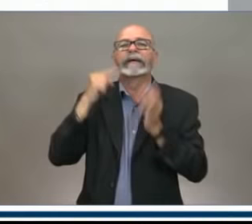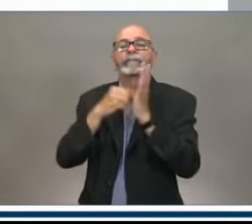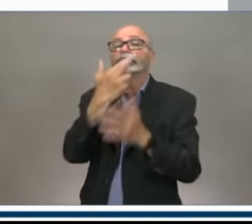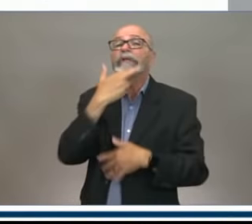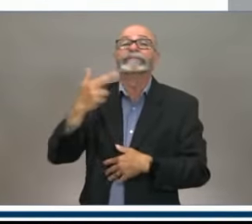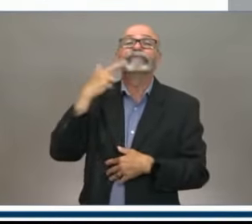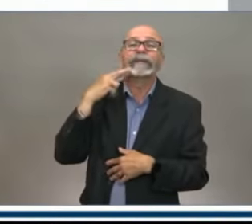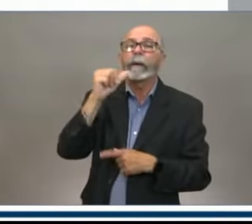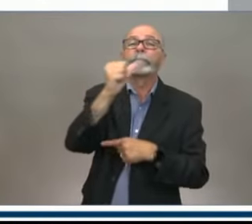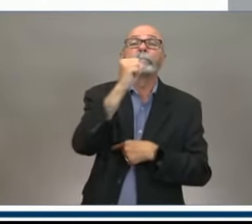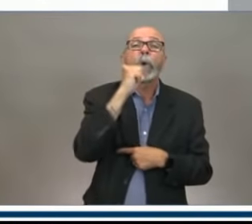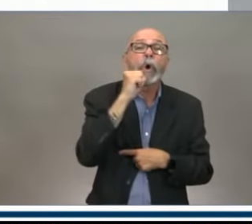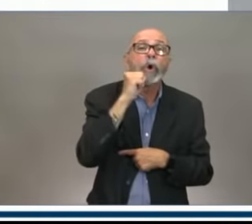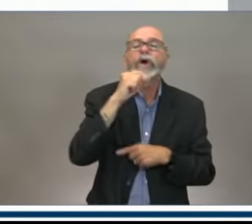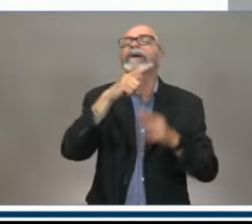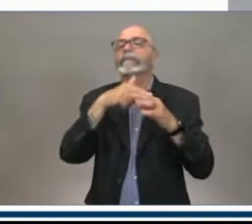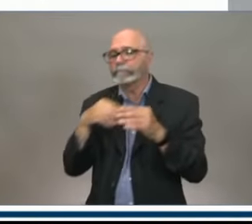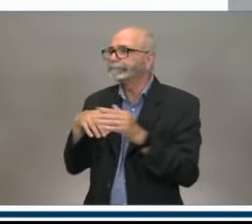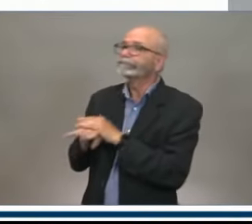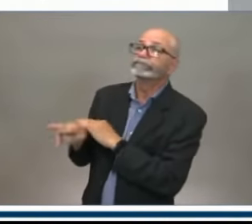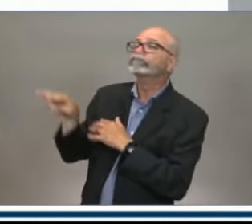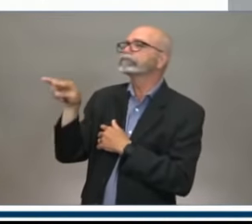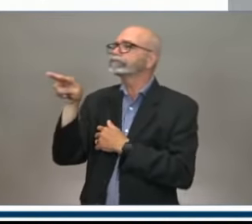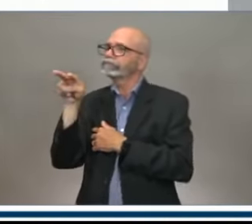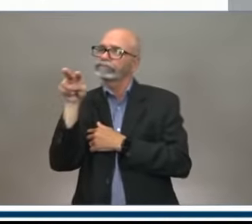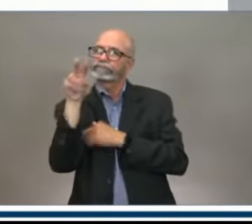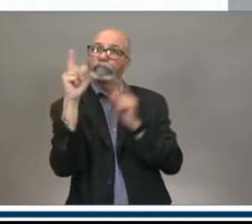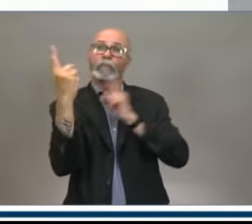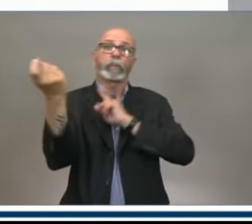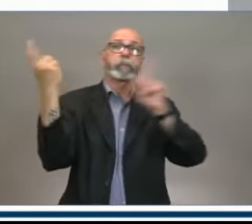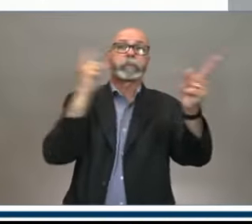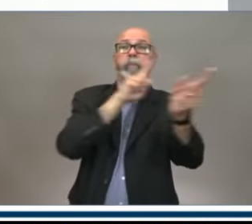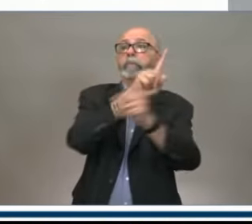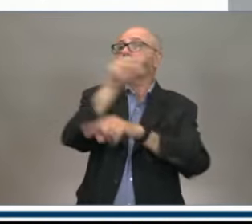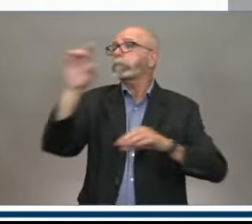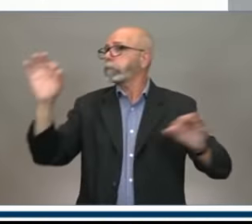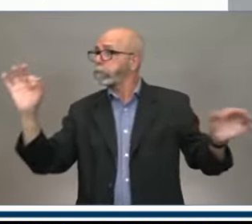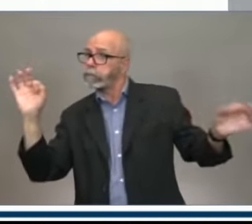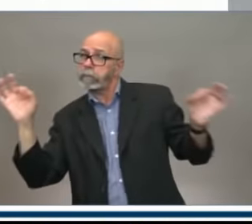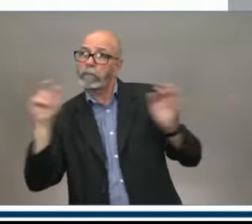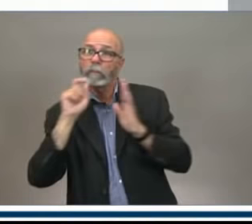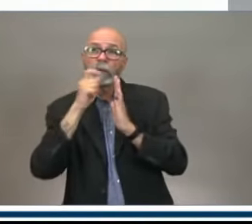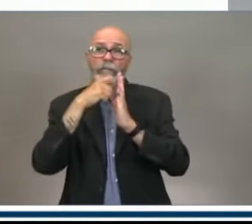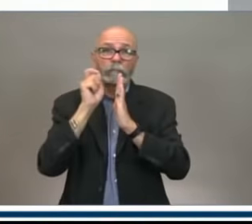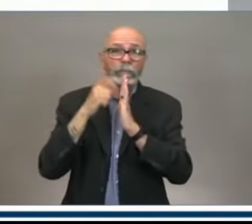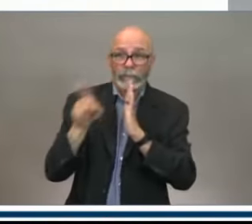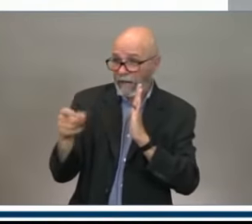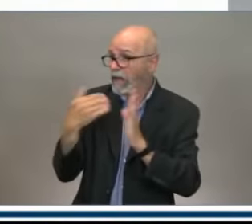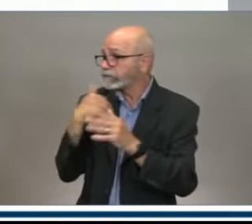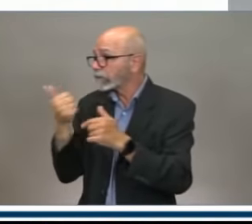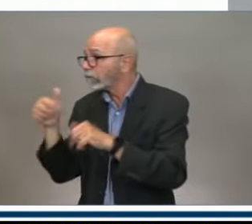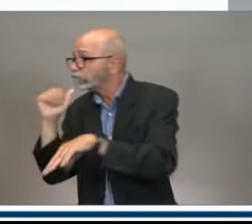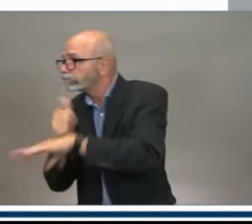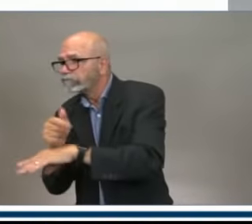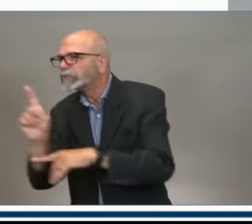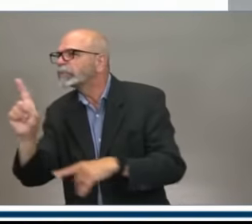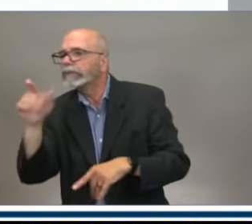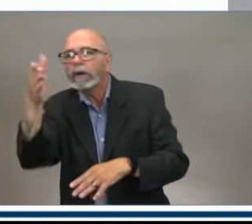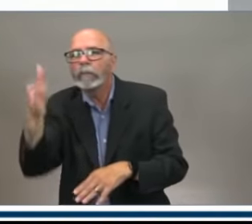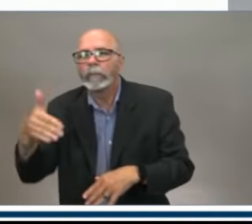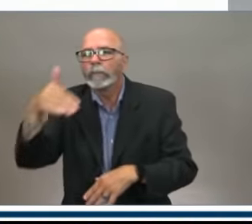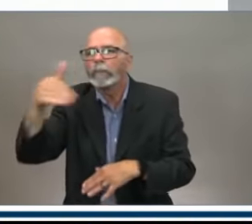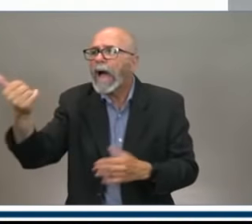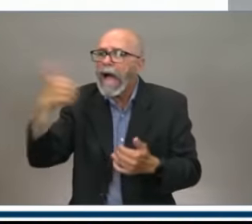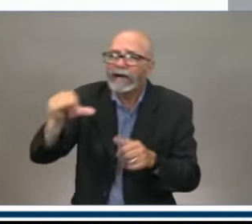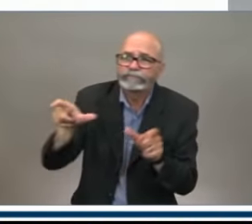also they're looking out for the COVID safety protocols, if you will. But